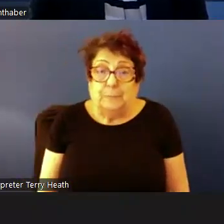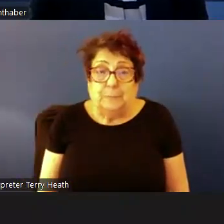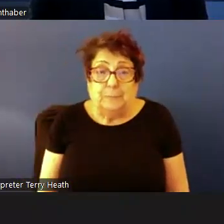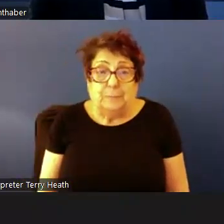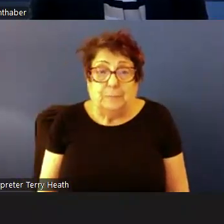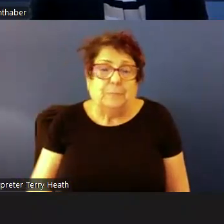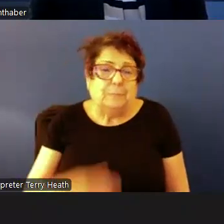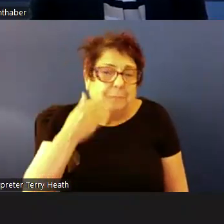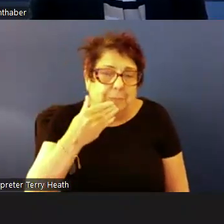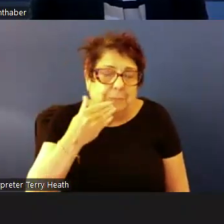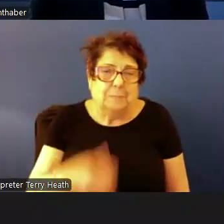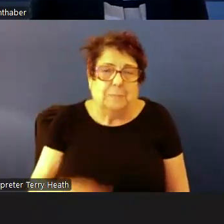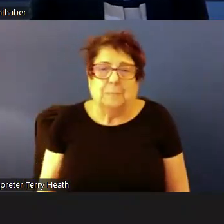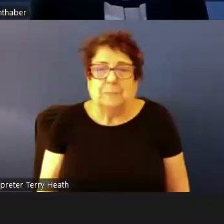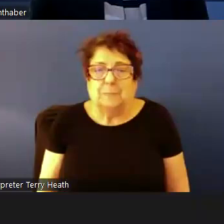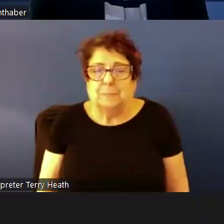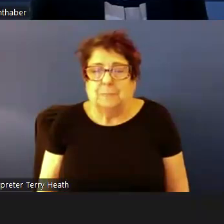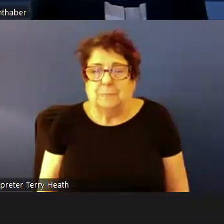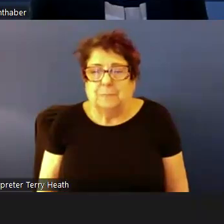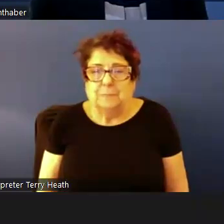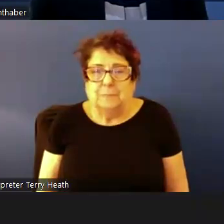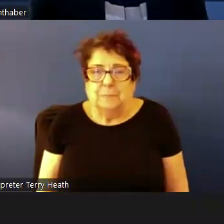Thank you, everyone.